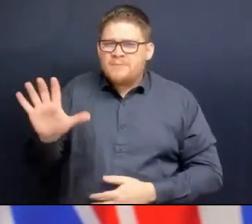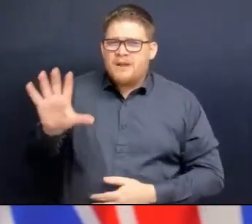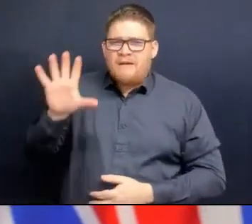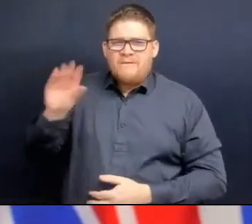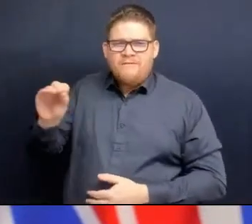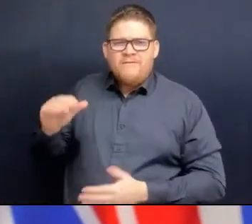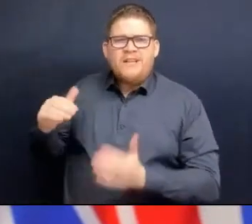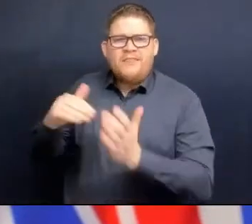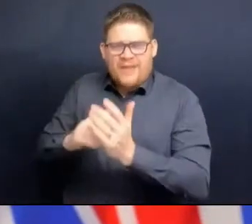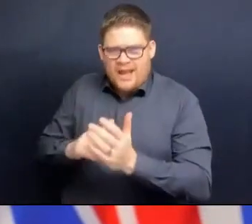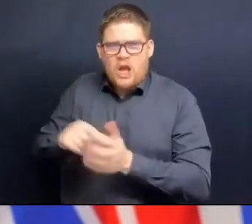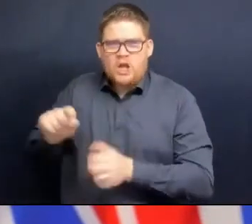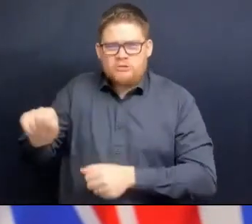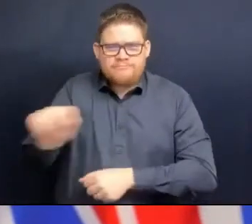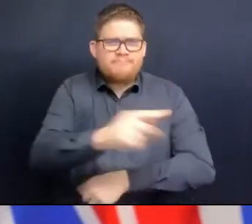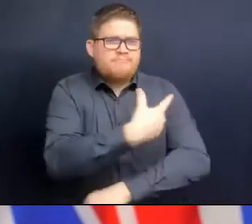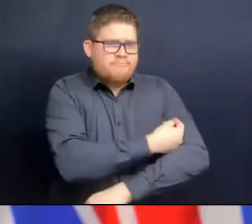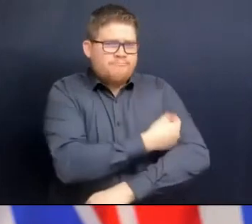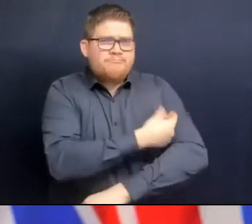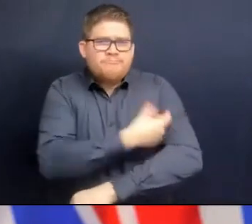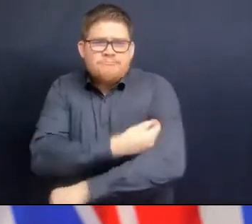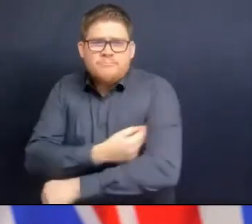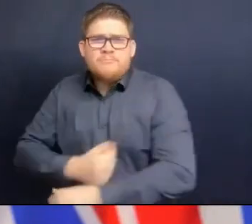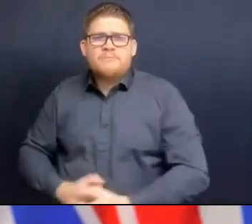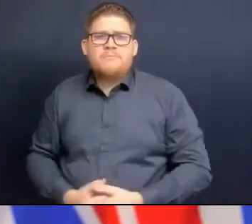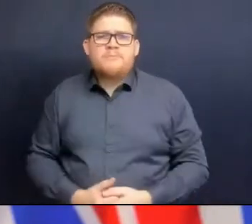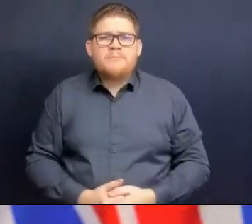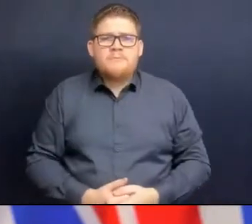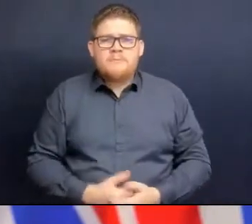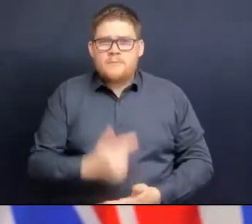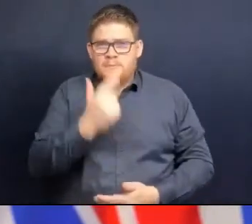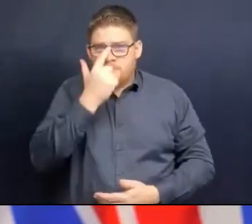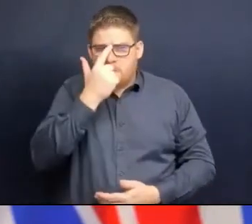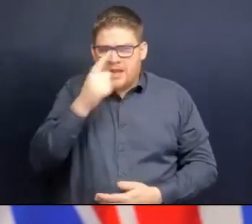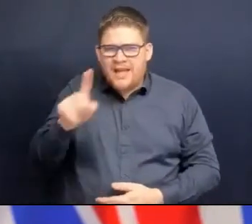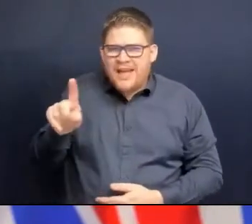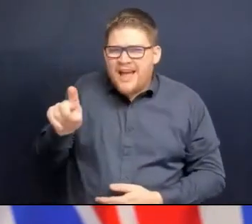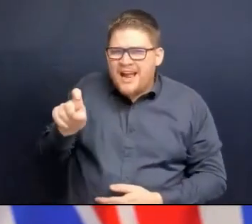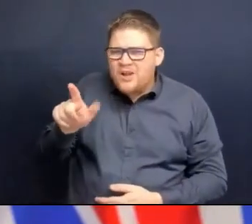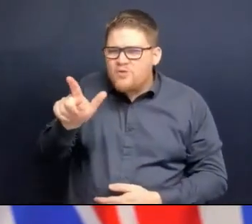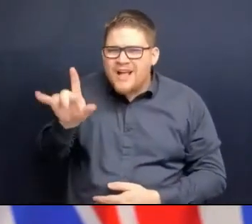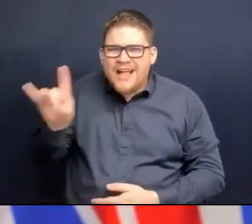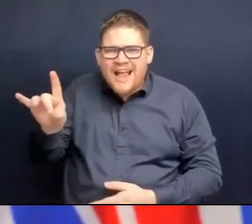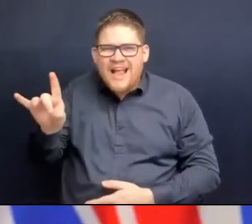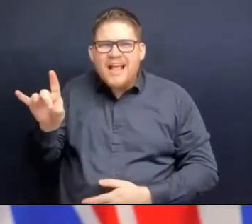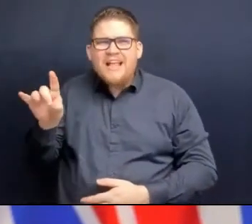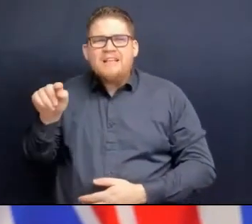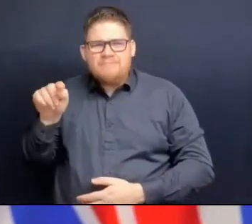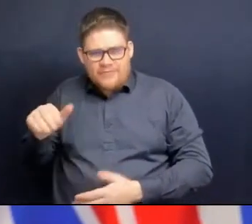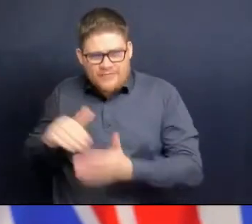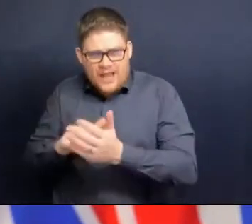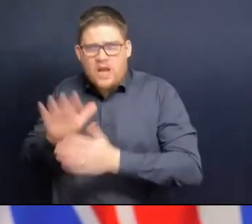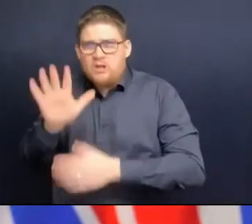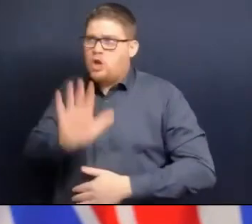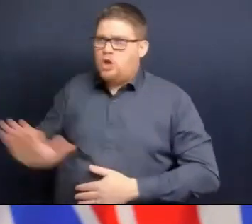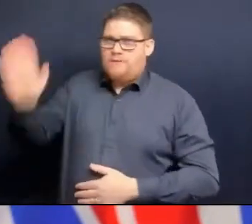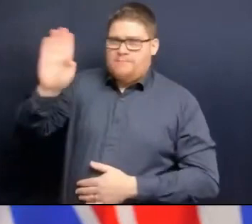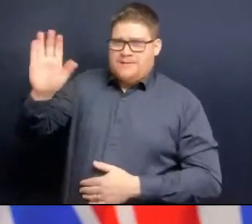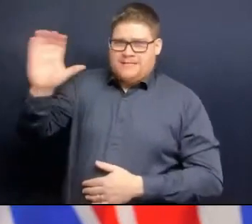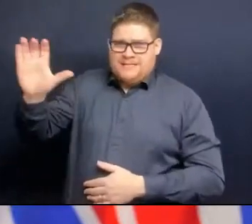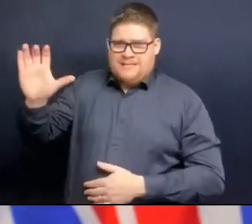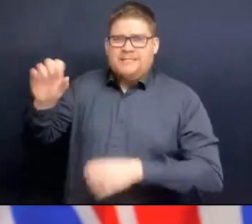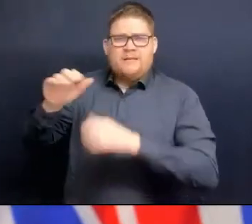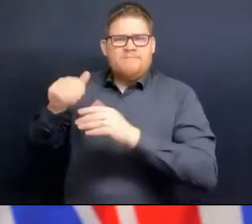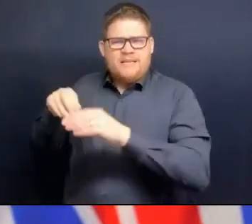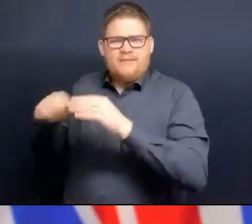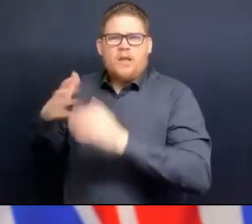it was 48,000, but 30,000 or roughly 128,000, I guess, people across the healthcare